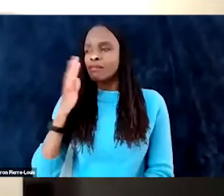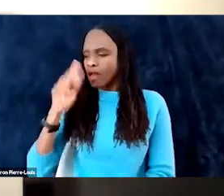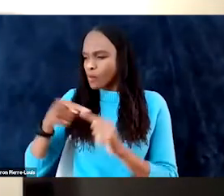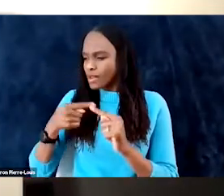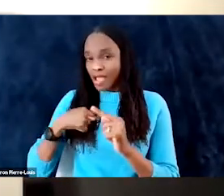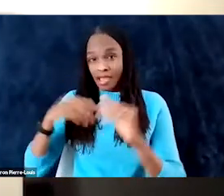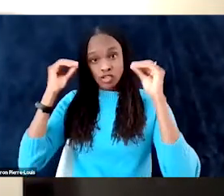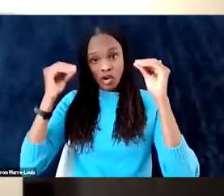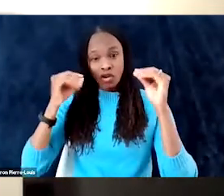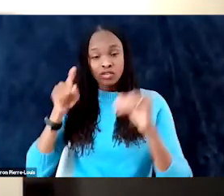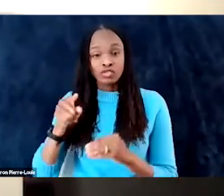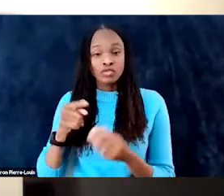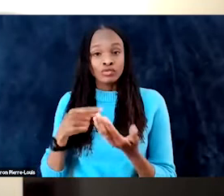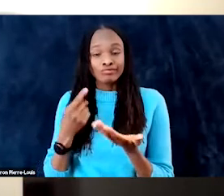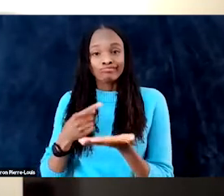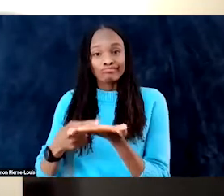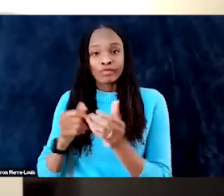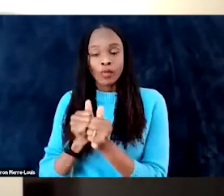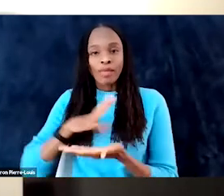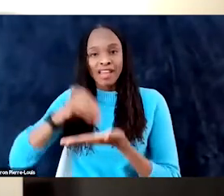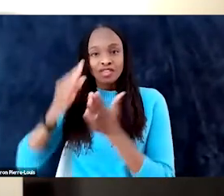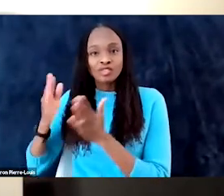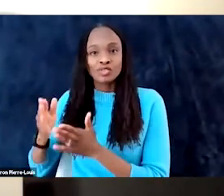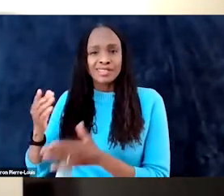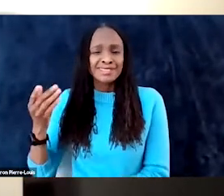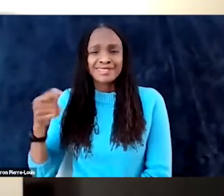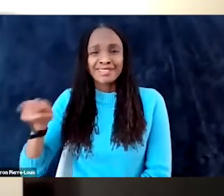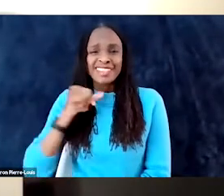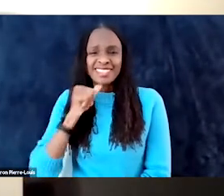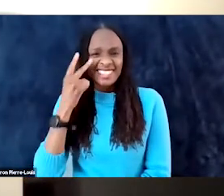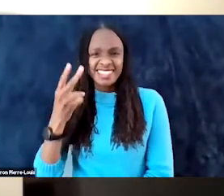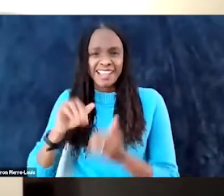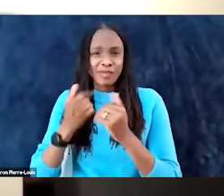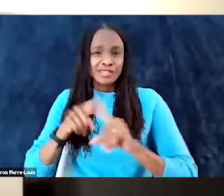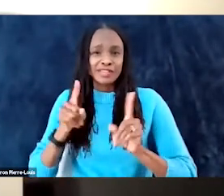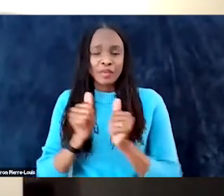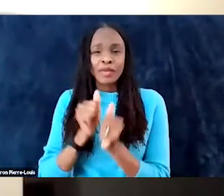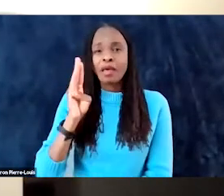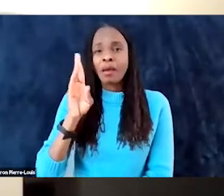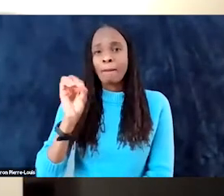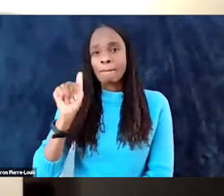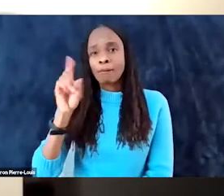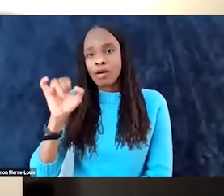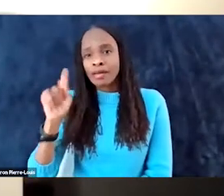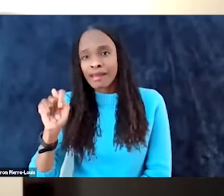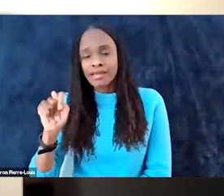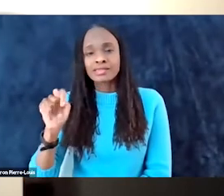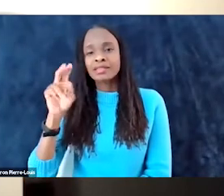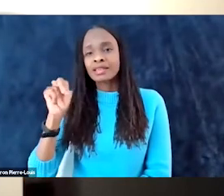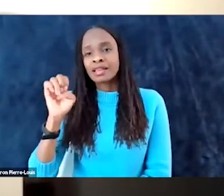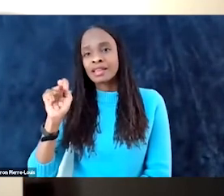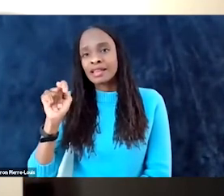to teach, you talk to my students, they made no distinction between broadcast networks and cable. And now they make